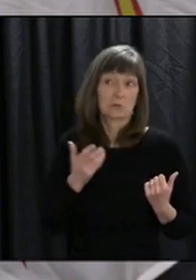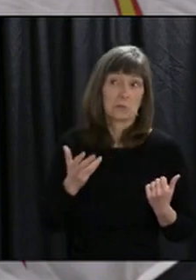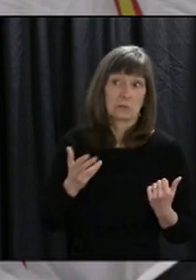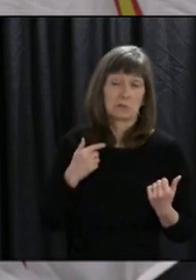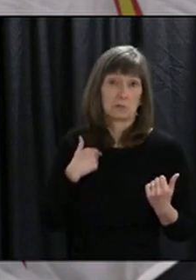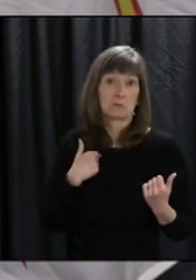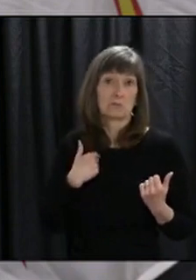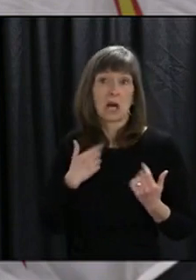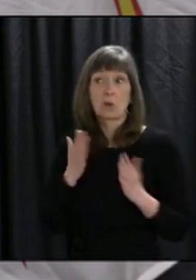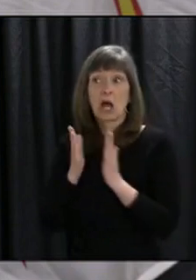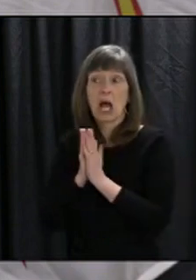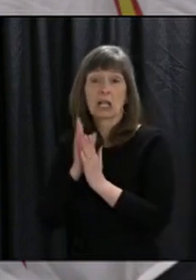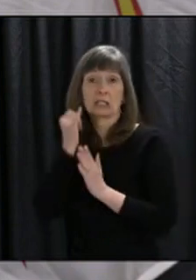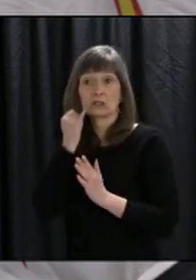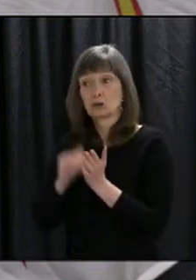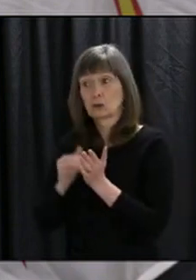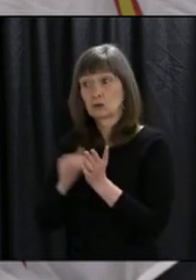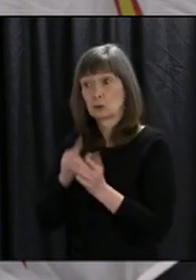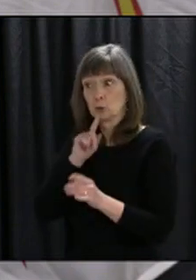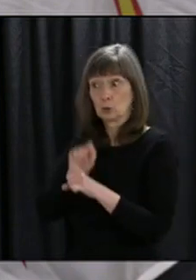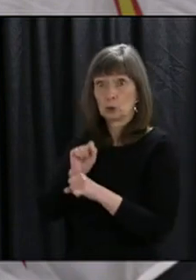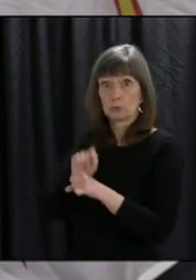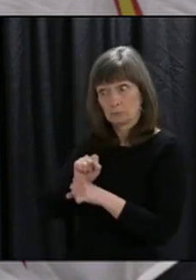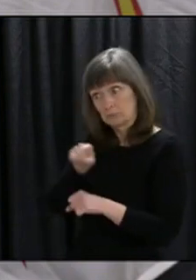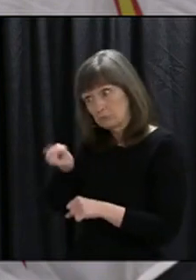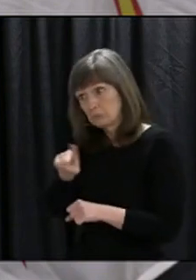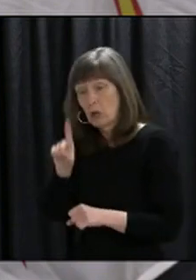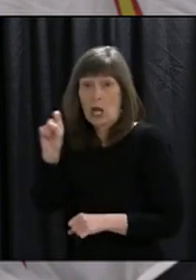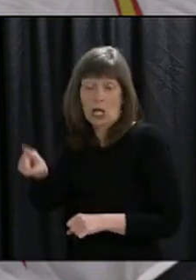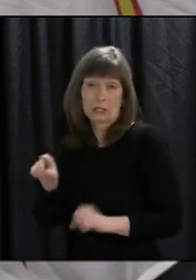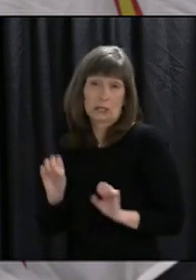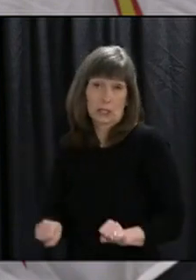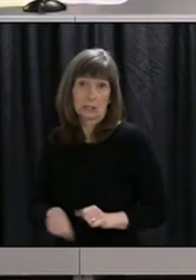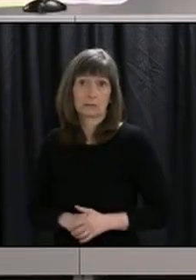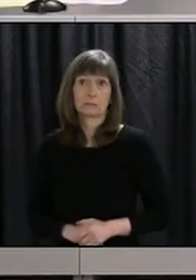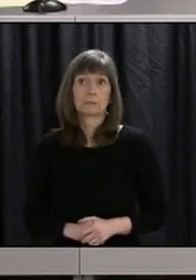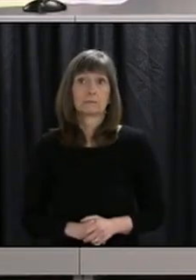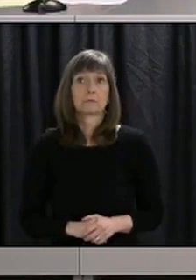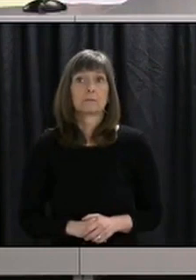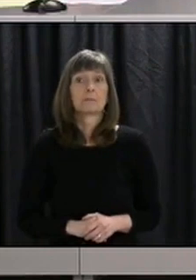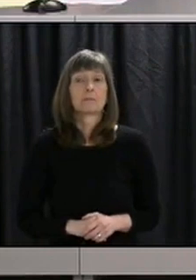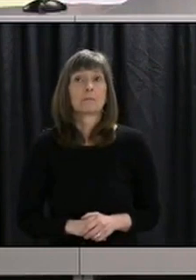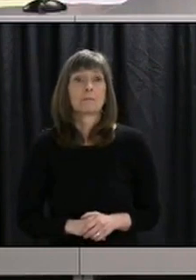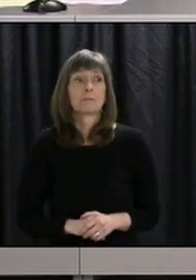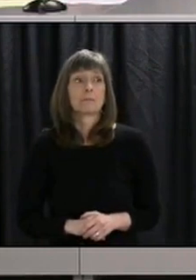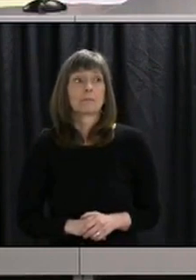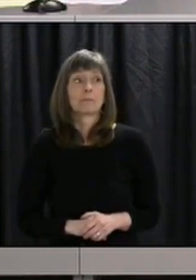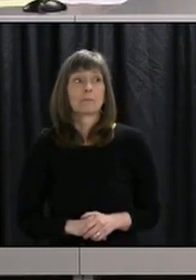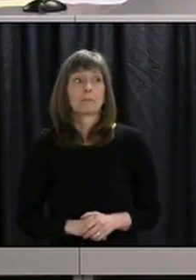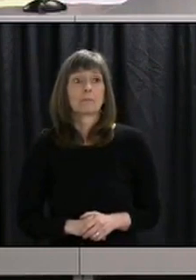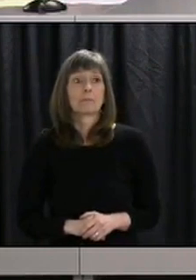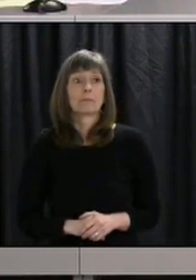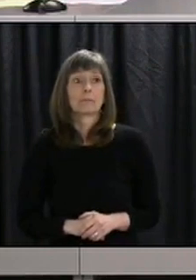the clinical end of things. Okay, thanks. Our next question is from